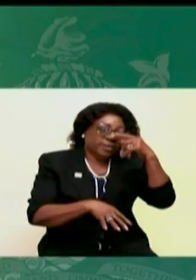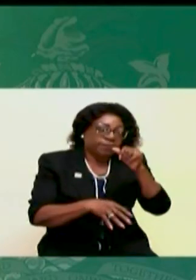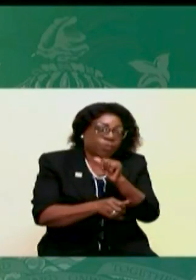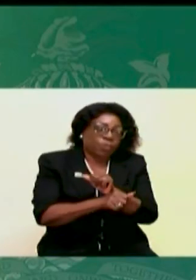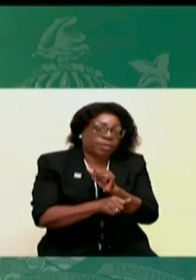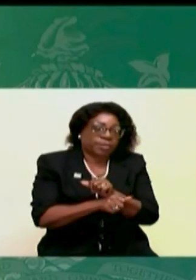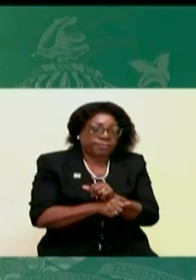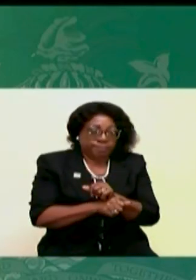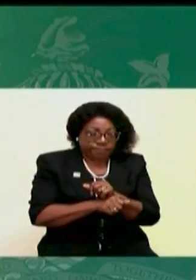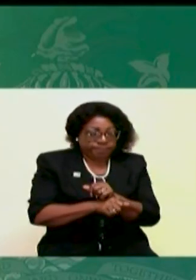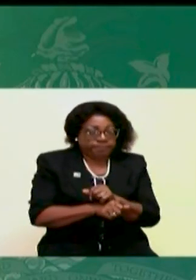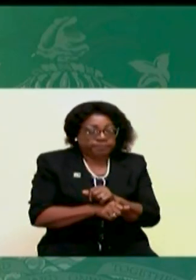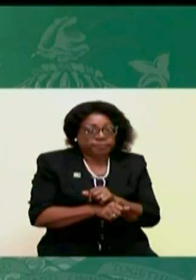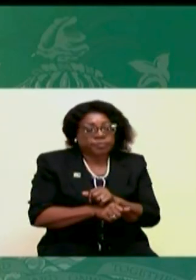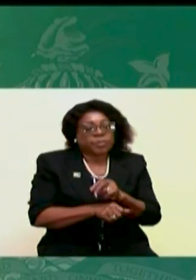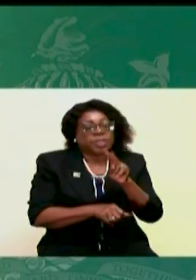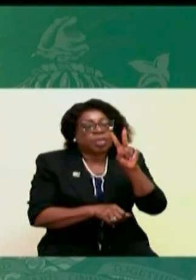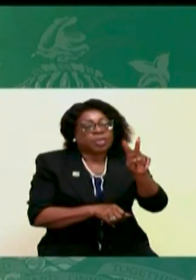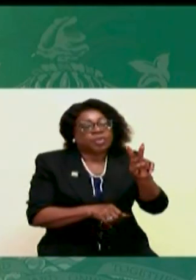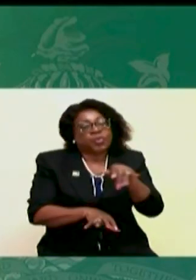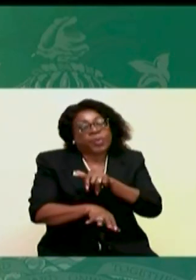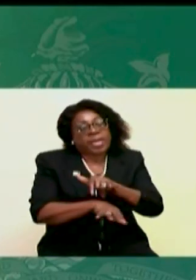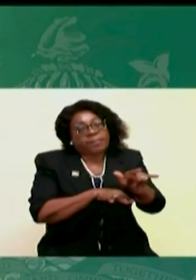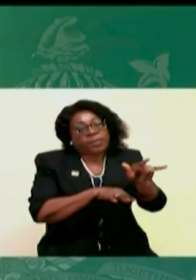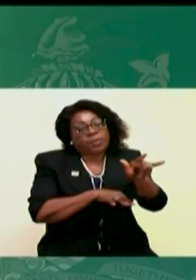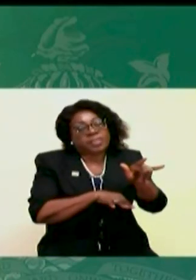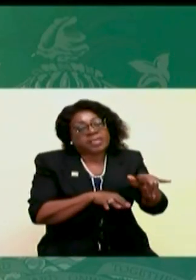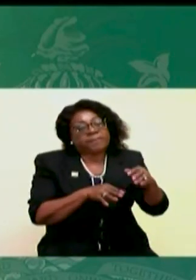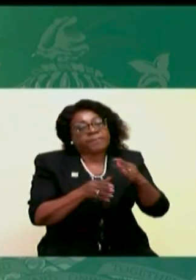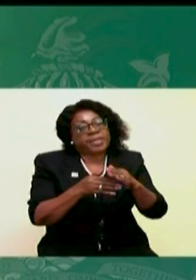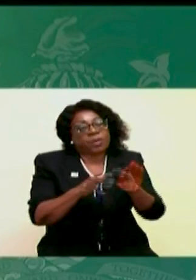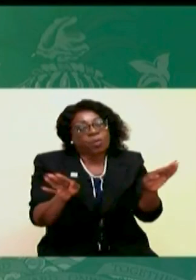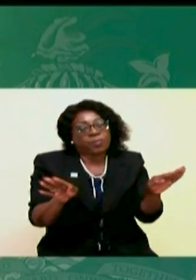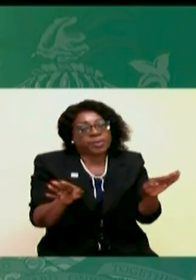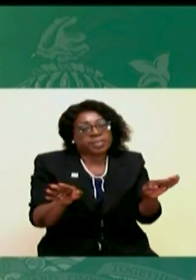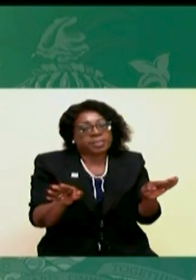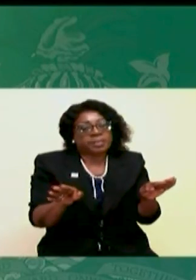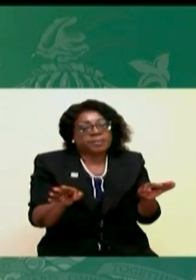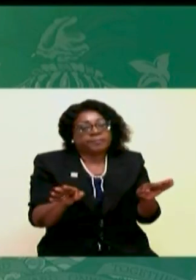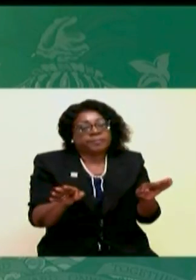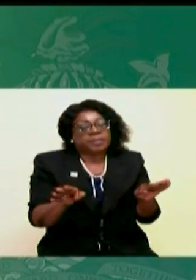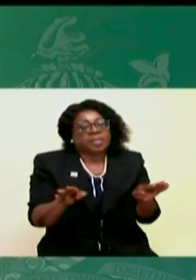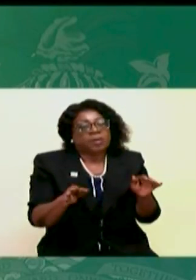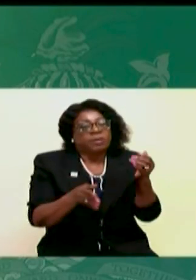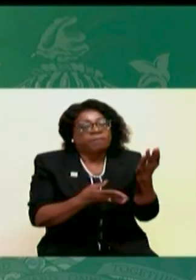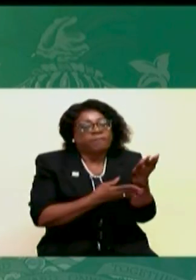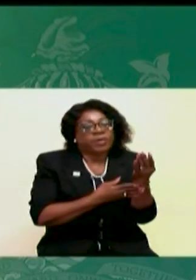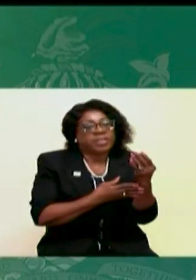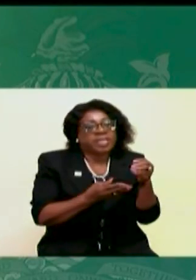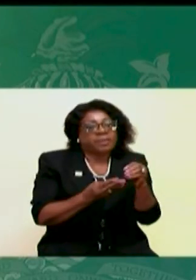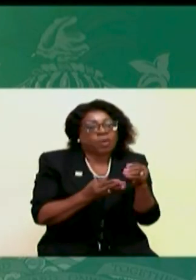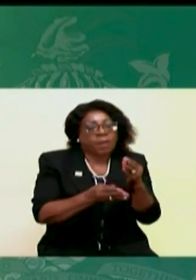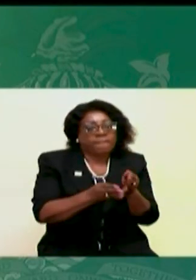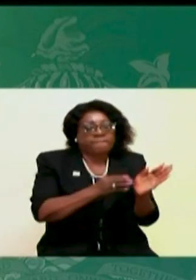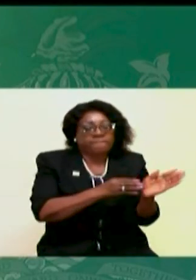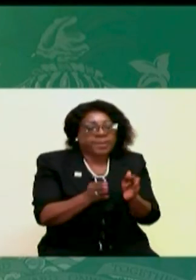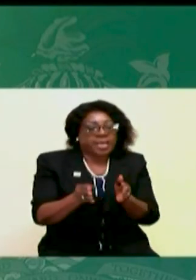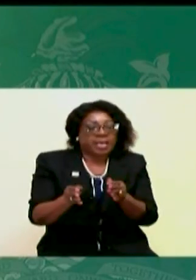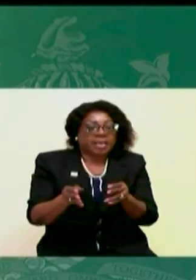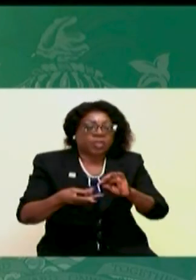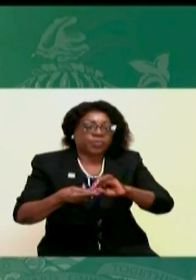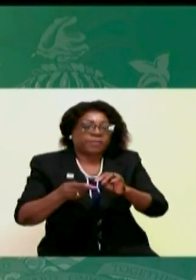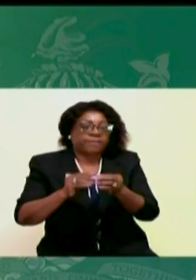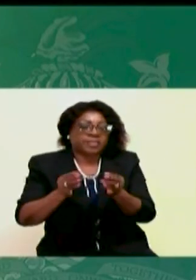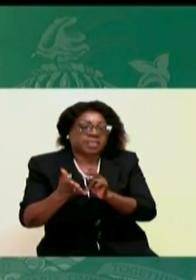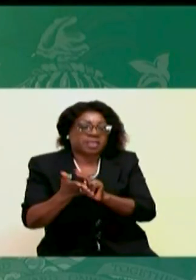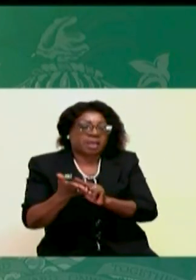to. Two airports have been opened since this government came to office, with 14 more planned for upgrades.